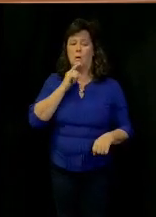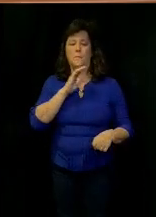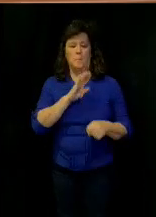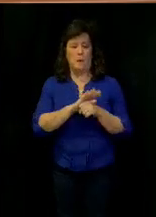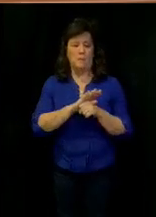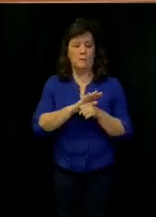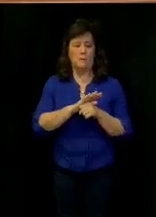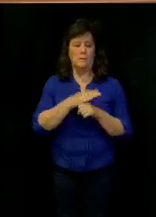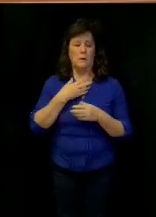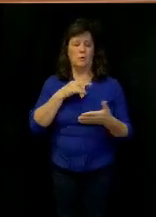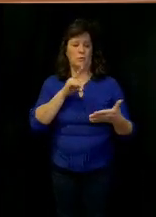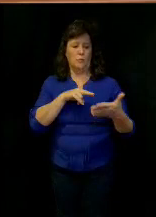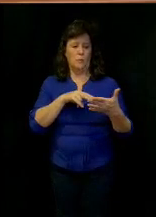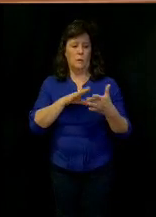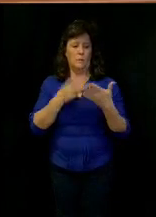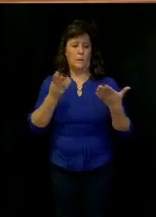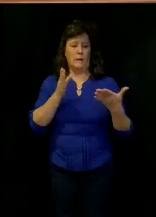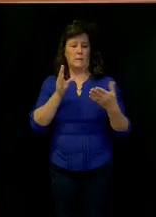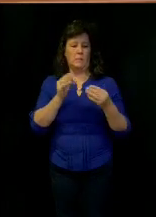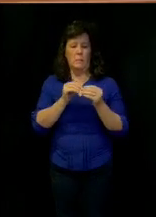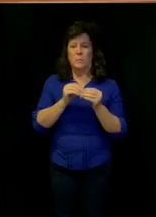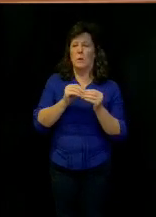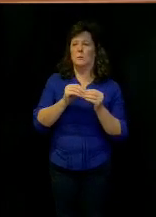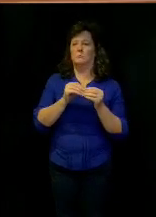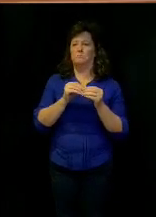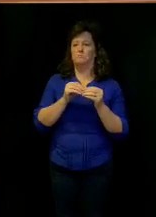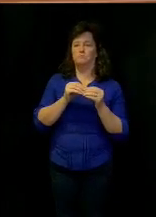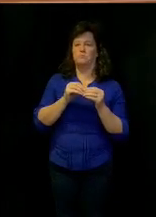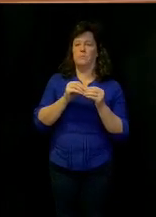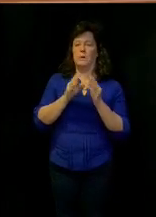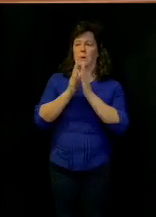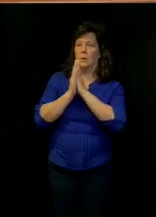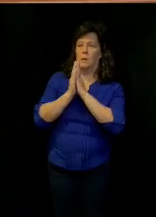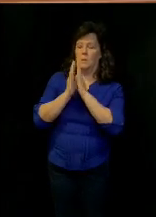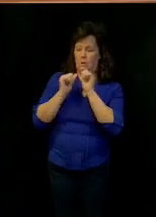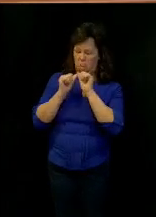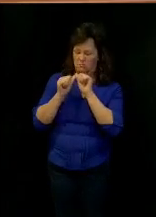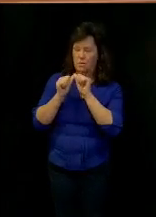If I could read my Bible enough. If I could pray a little more.